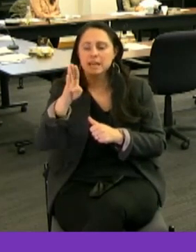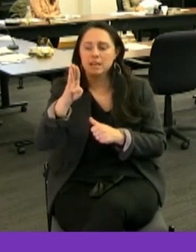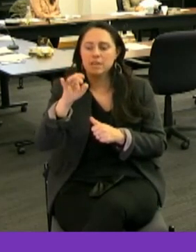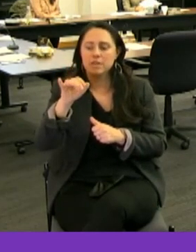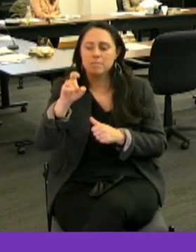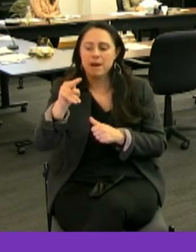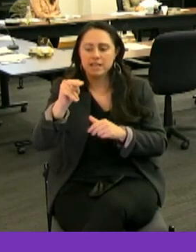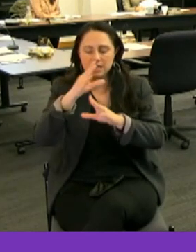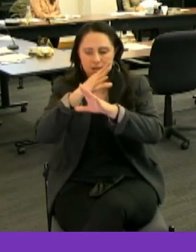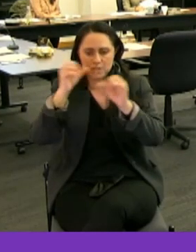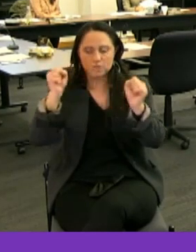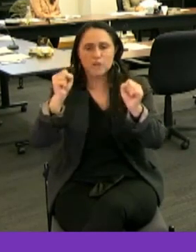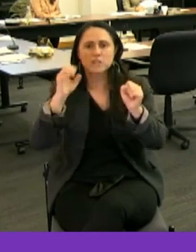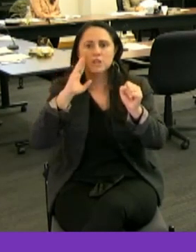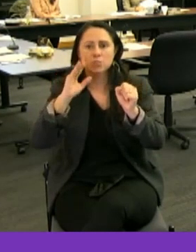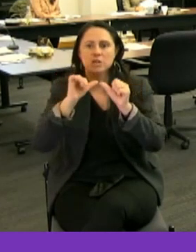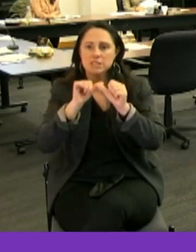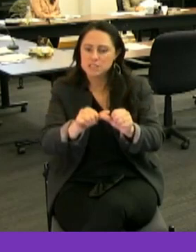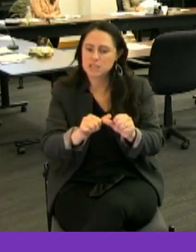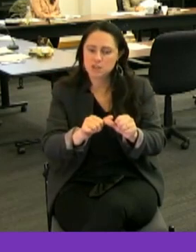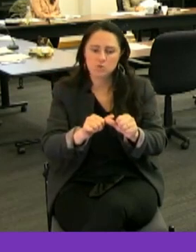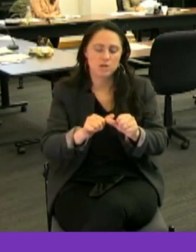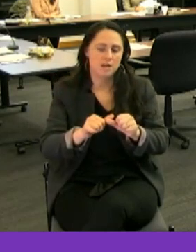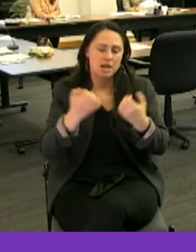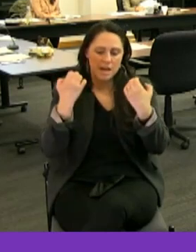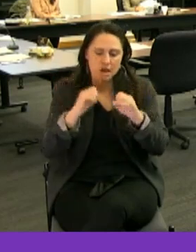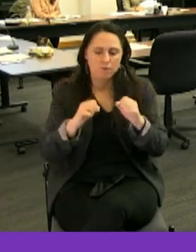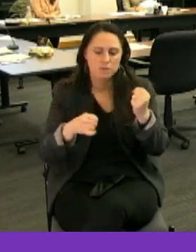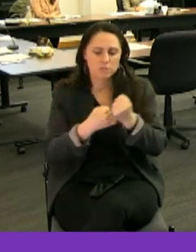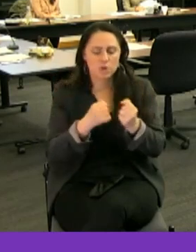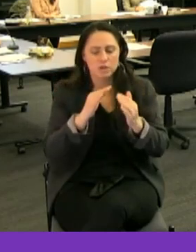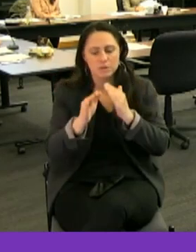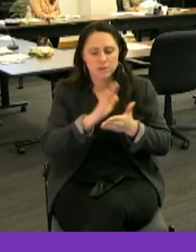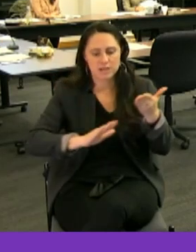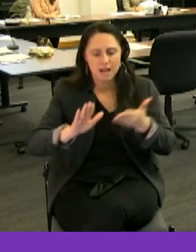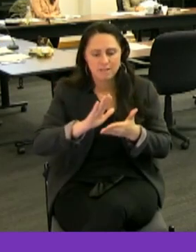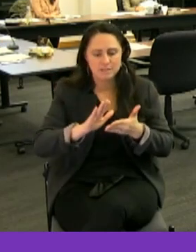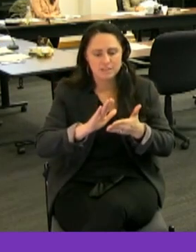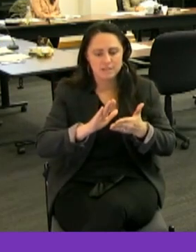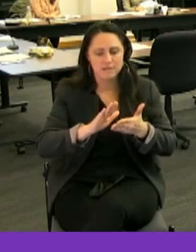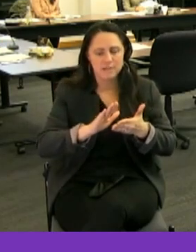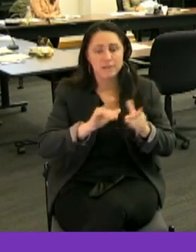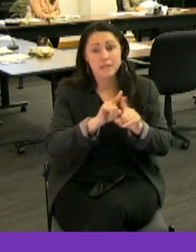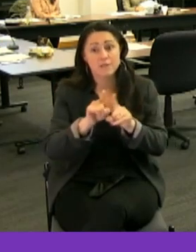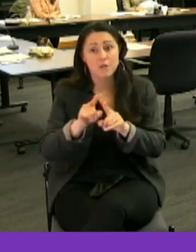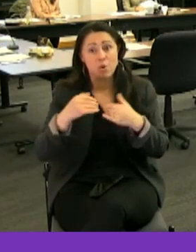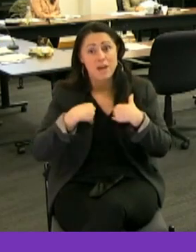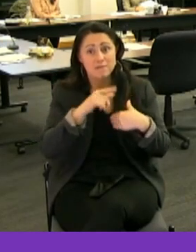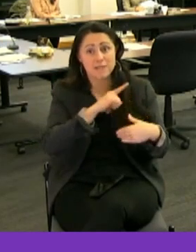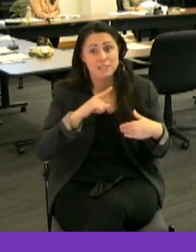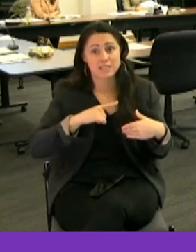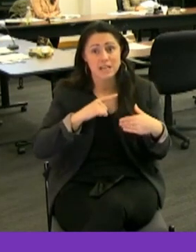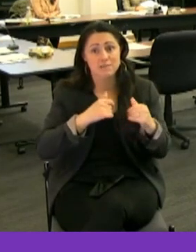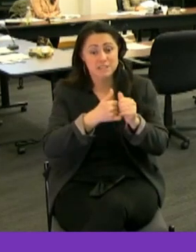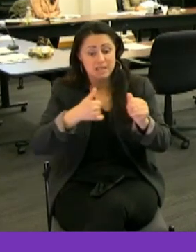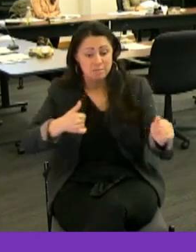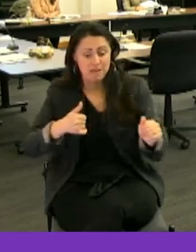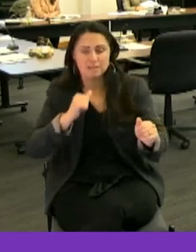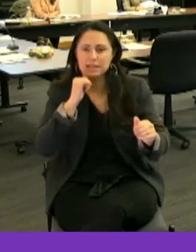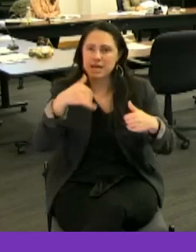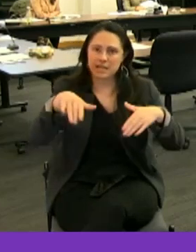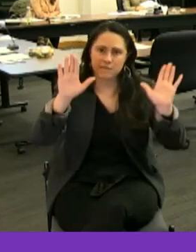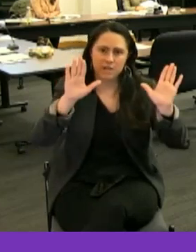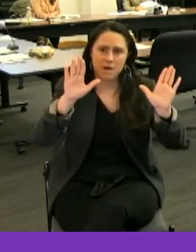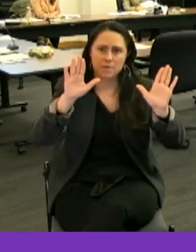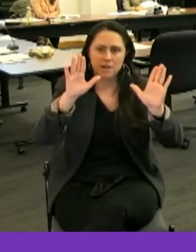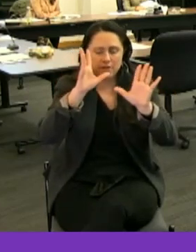administration will continue its ambitious efforts to support community college despite legislative setbacks. She says, we are not giving up. The president